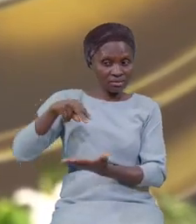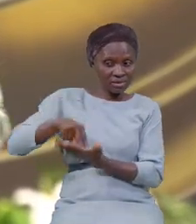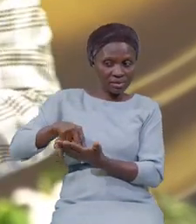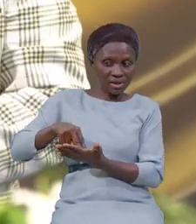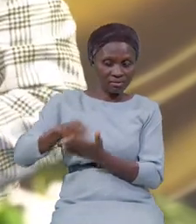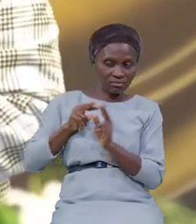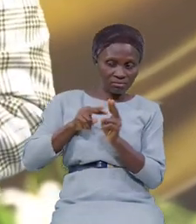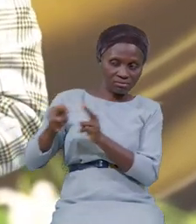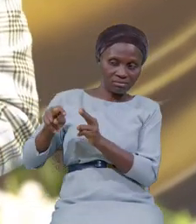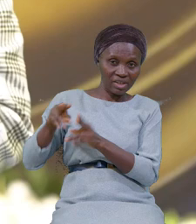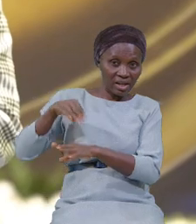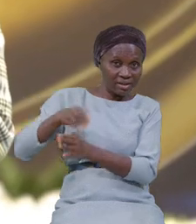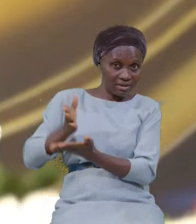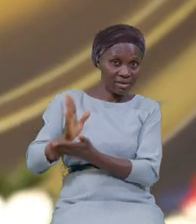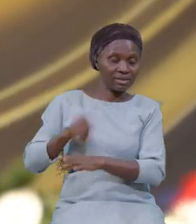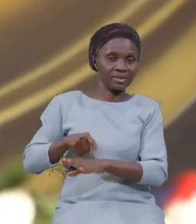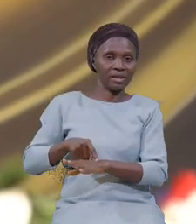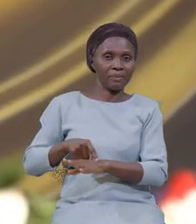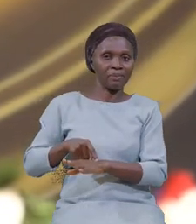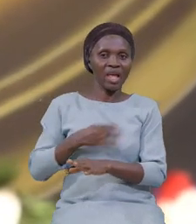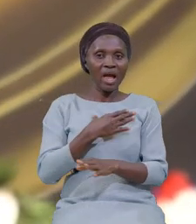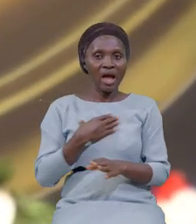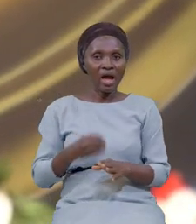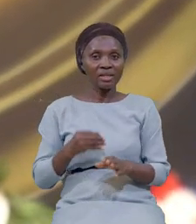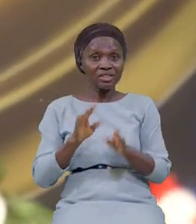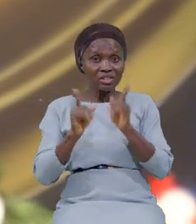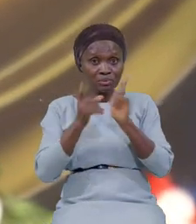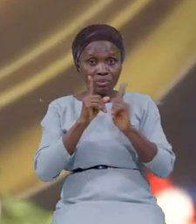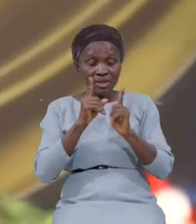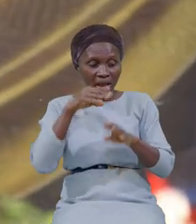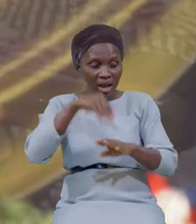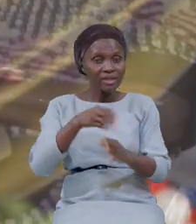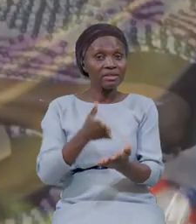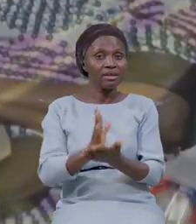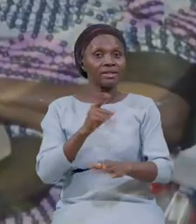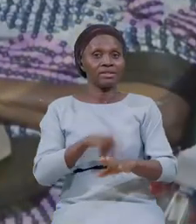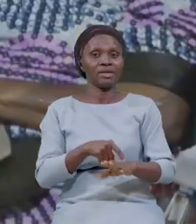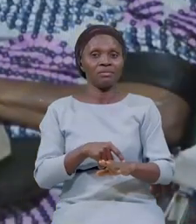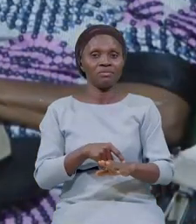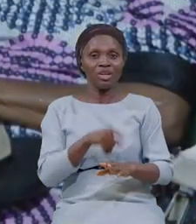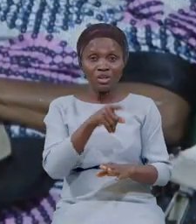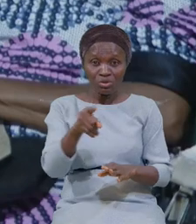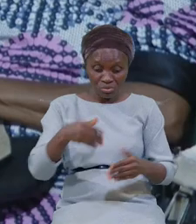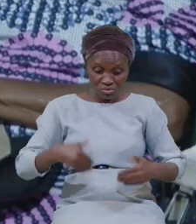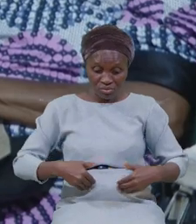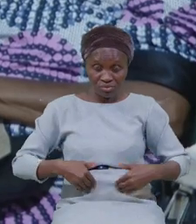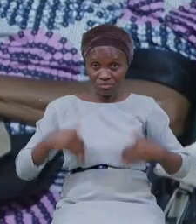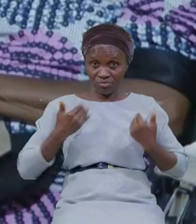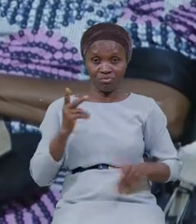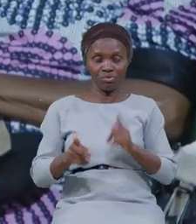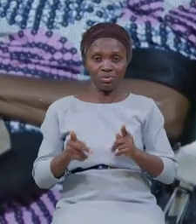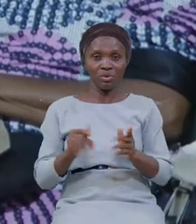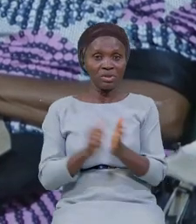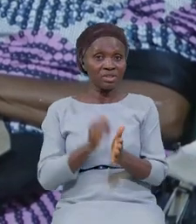do things at the right time. And we speak at the right time. And young people like Miriam that would